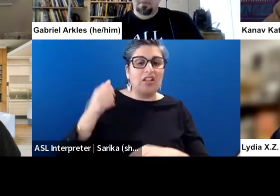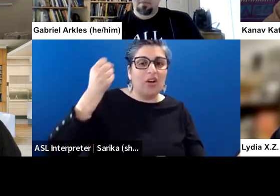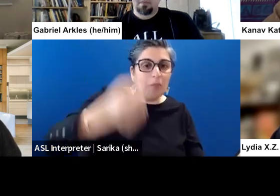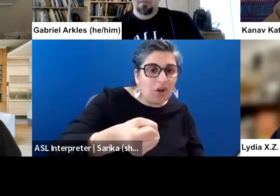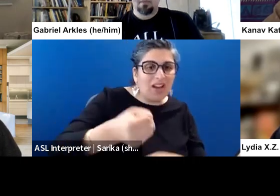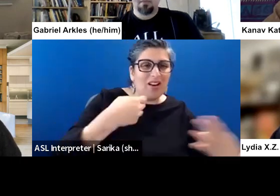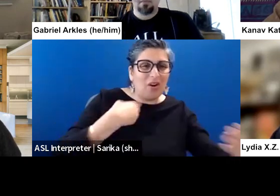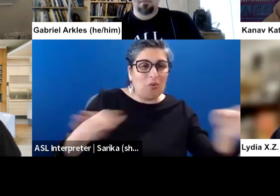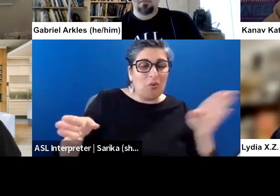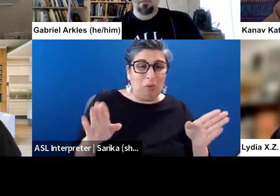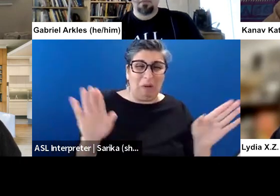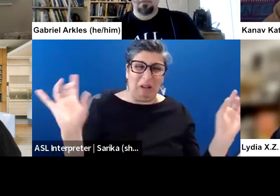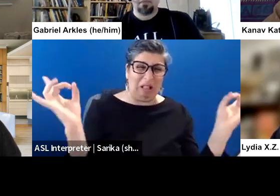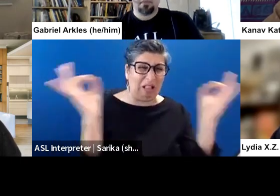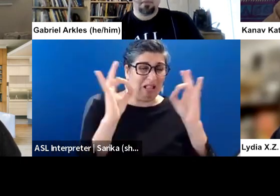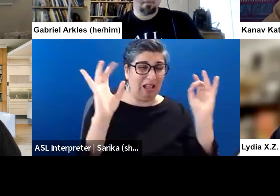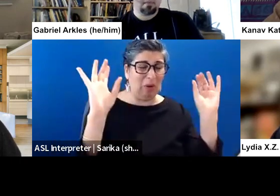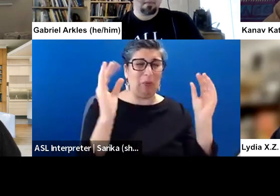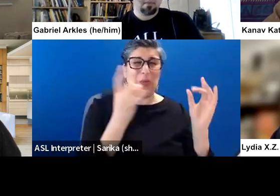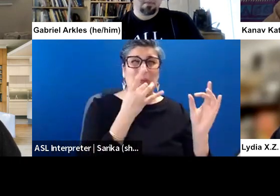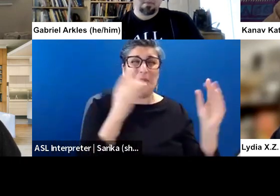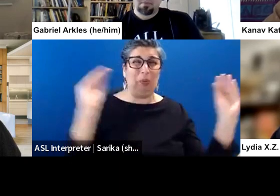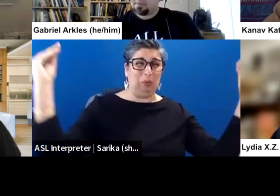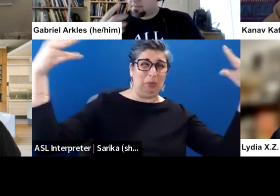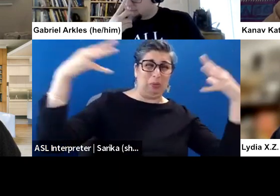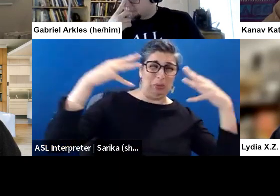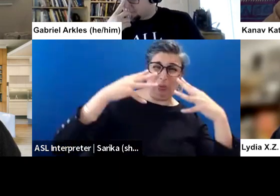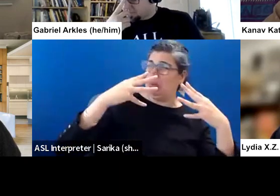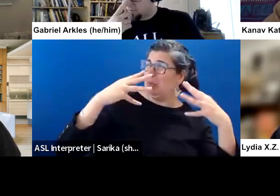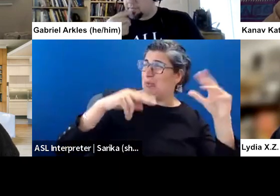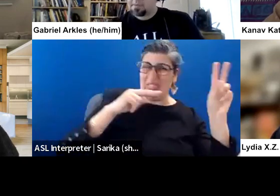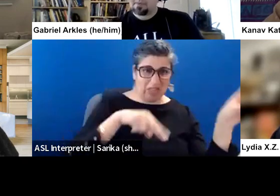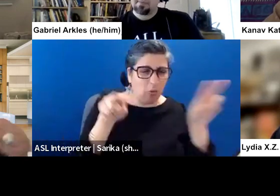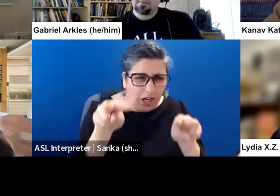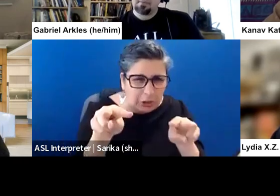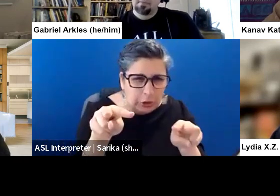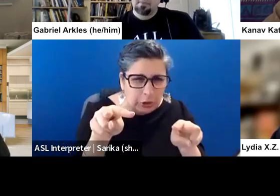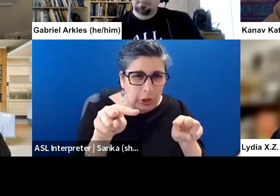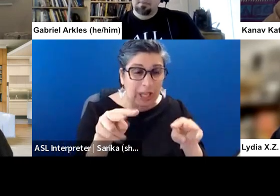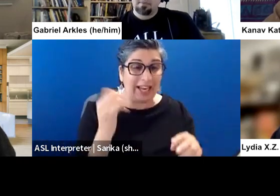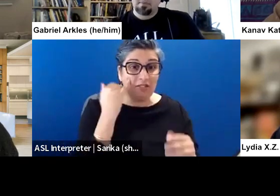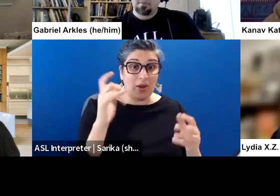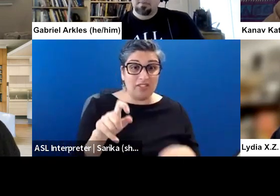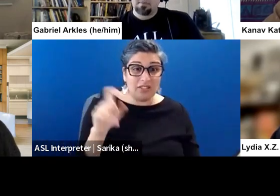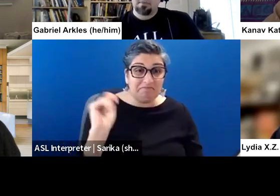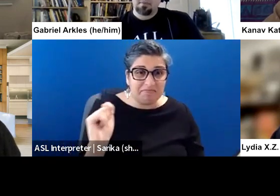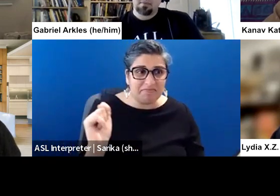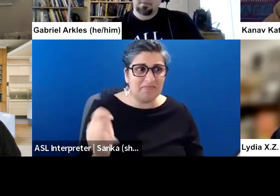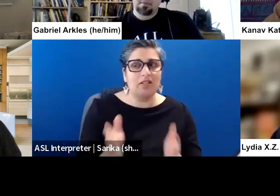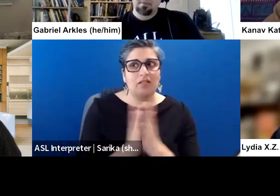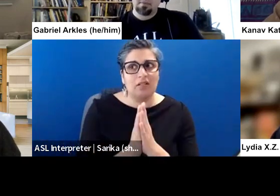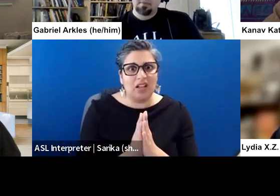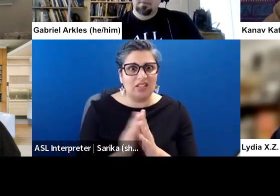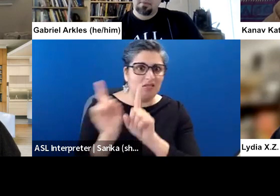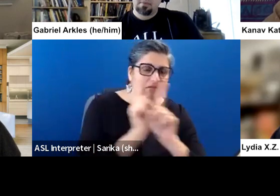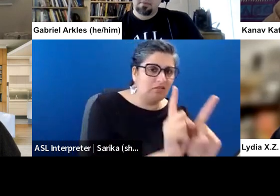watched. You have to ask to go to the bathroom and you're handcuffed before they come in the room to let you go to the bathroom. You eat your food with your hands. You're not